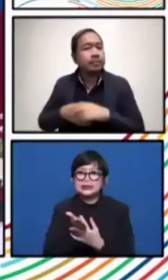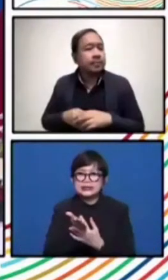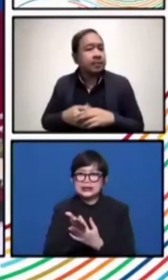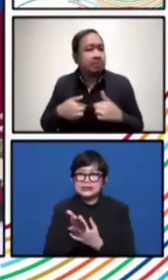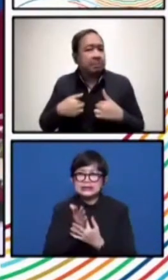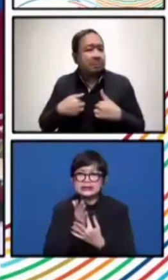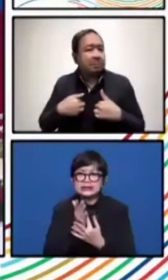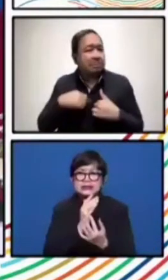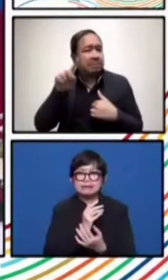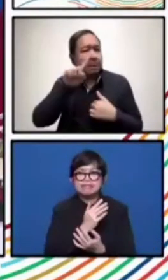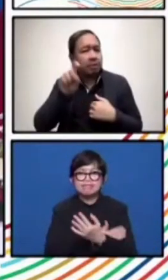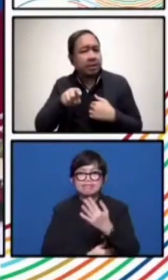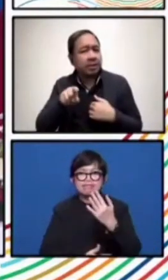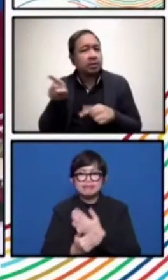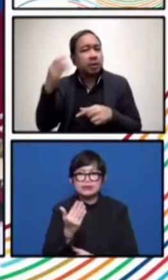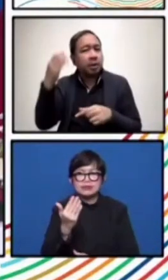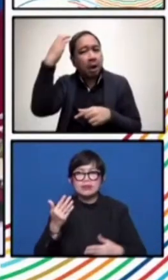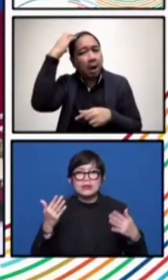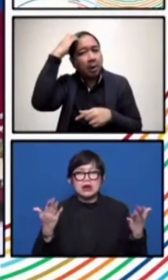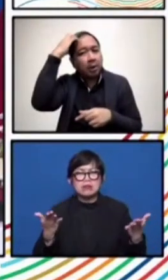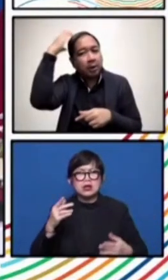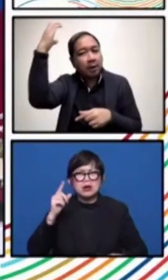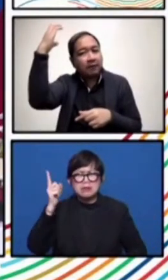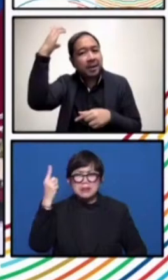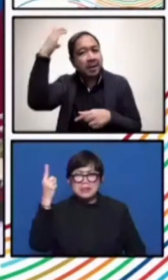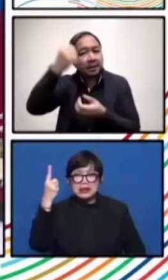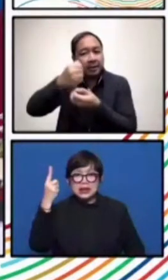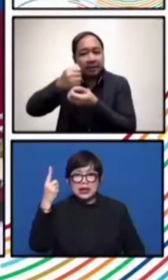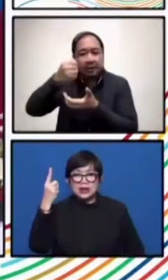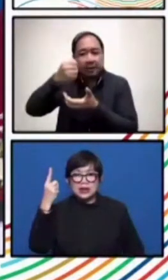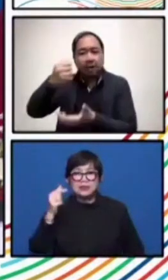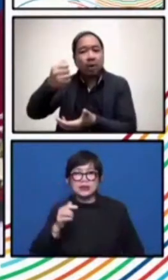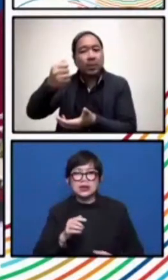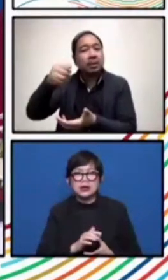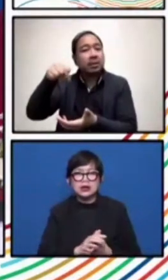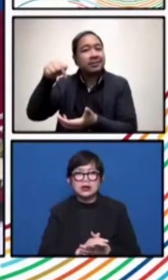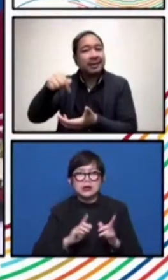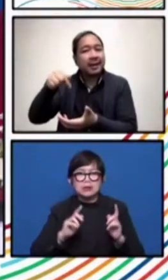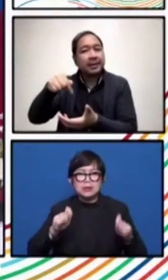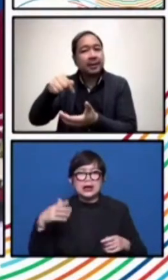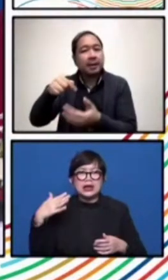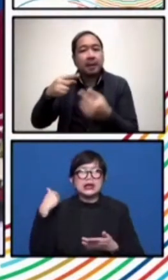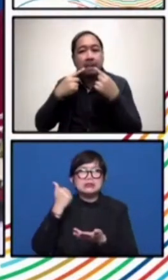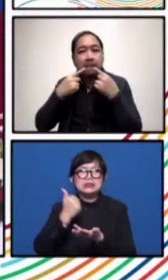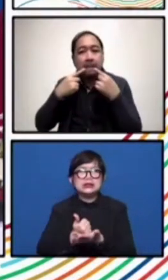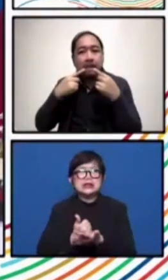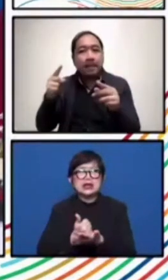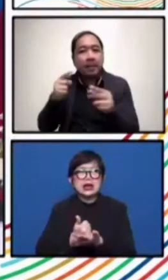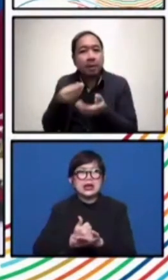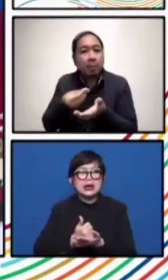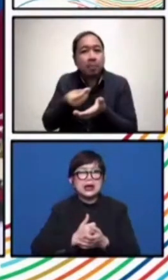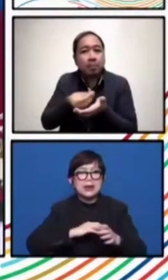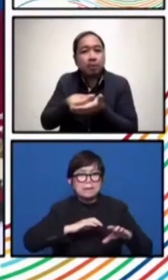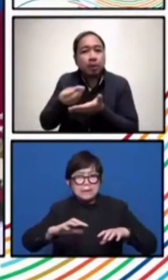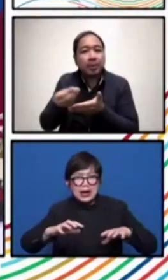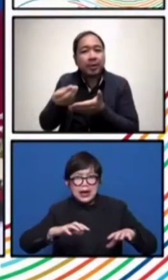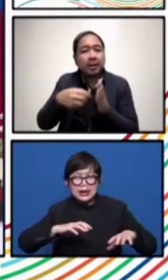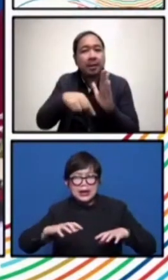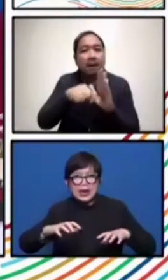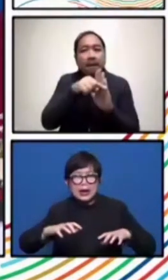procurement policy as a means to incentive accessibility and more broadly